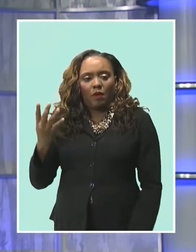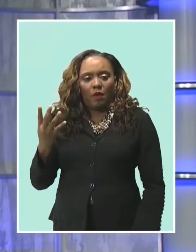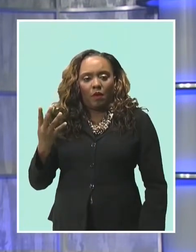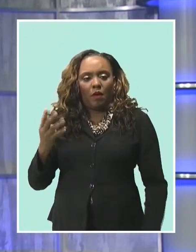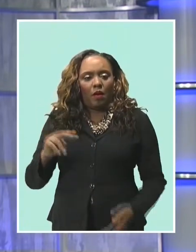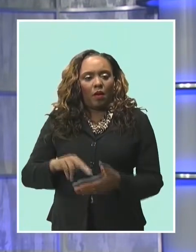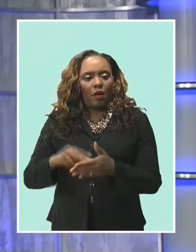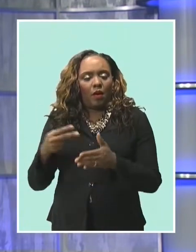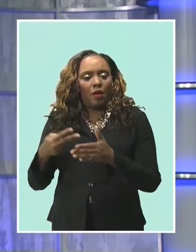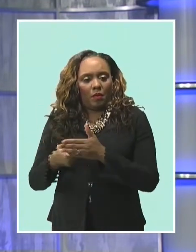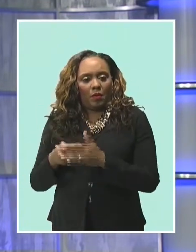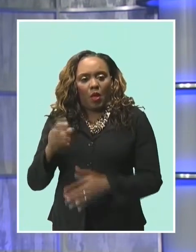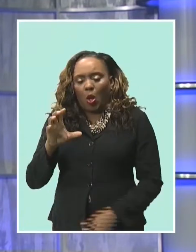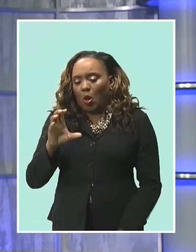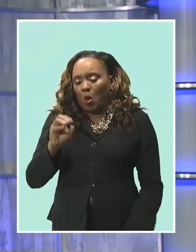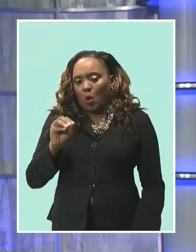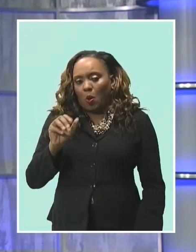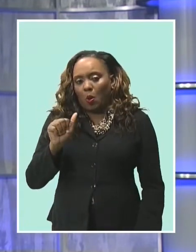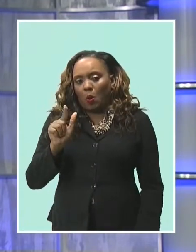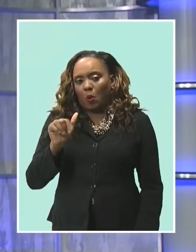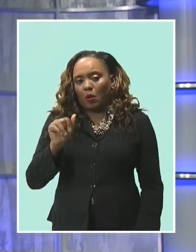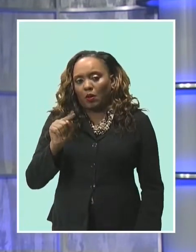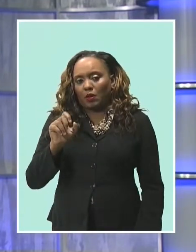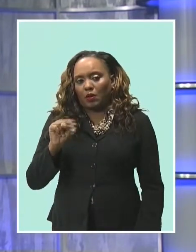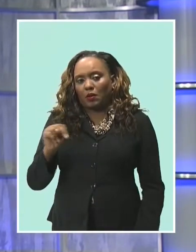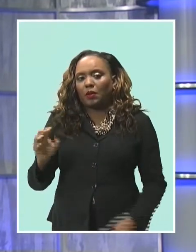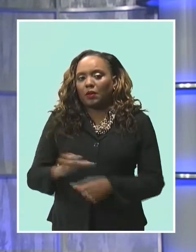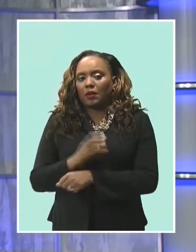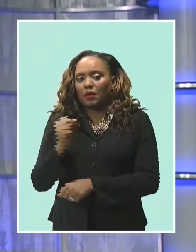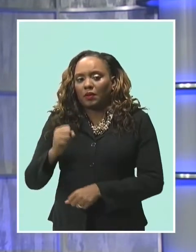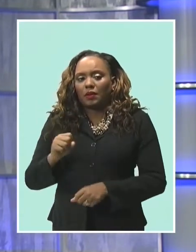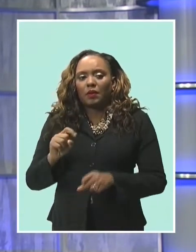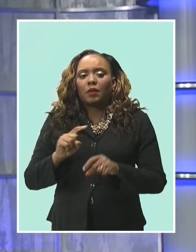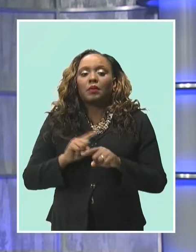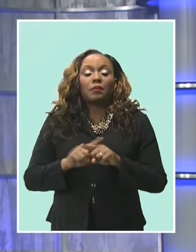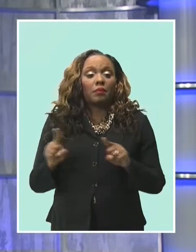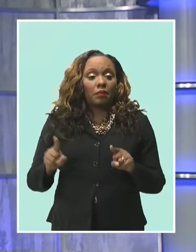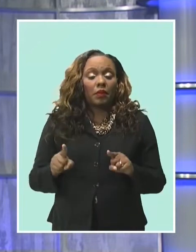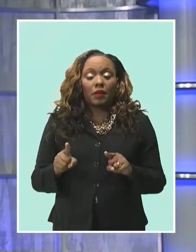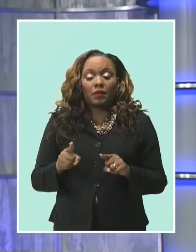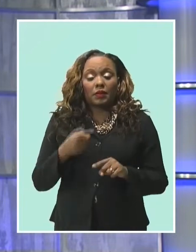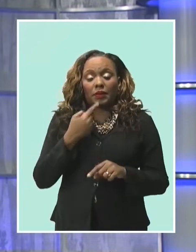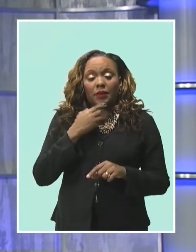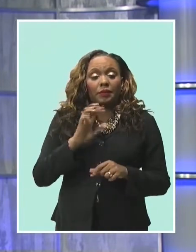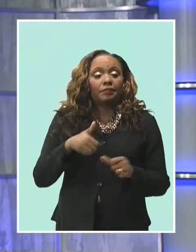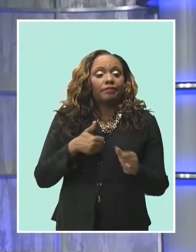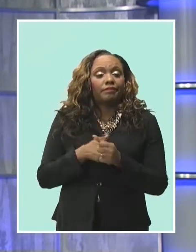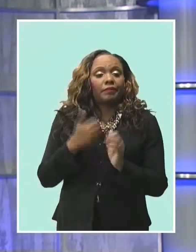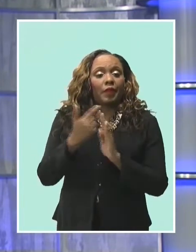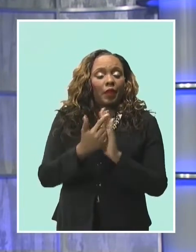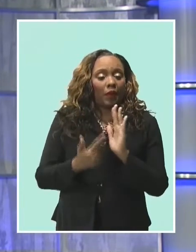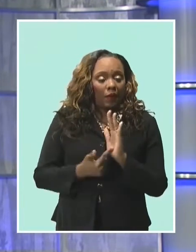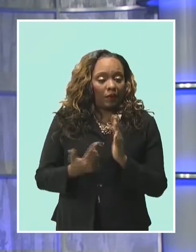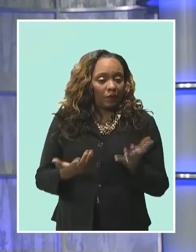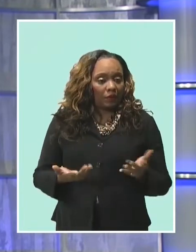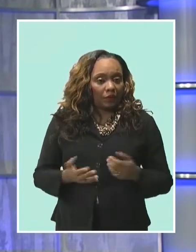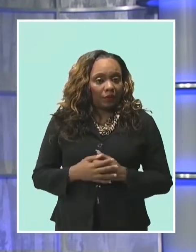victory at the polls. Mr. Granger says he, at the time, acted in accordance with the Constitution and the laws of the